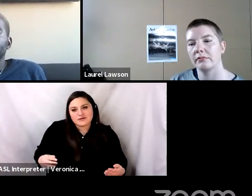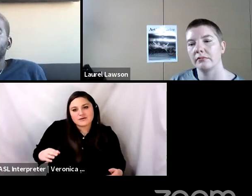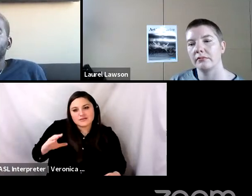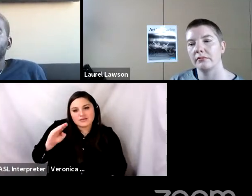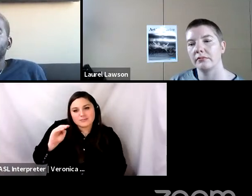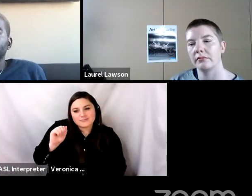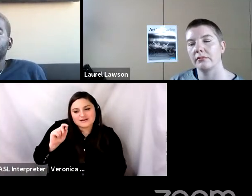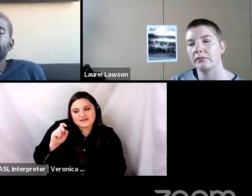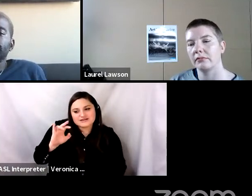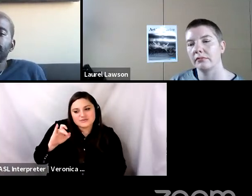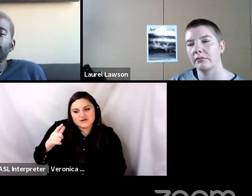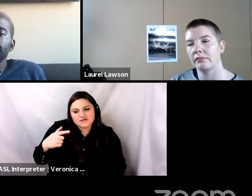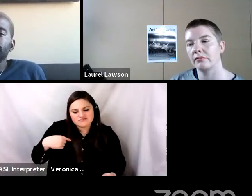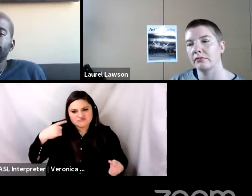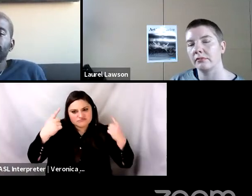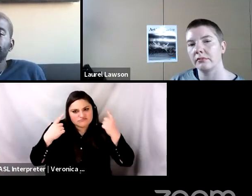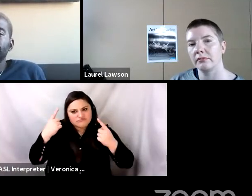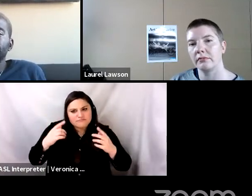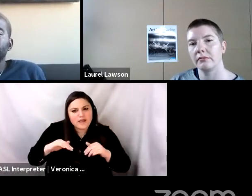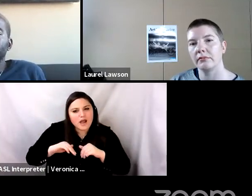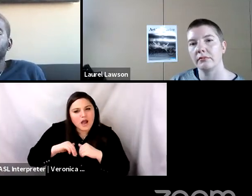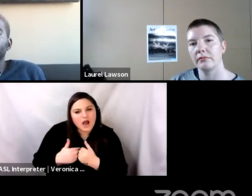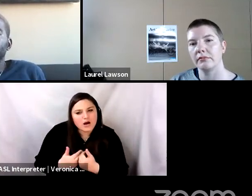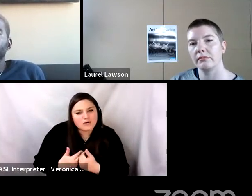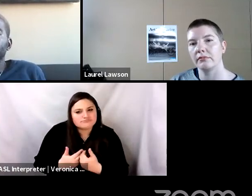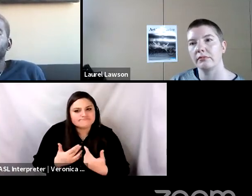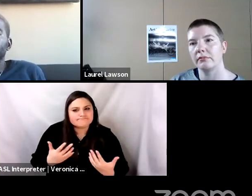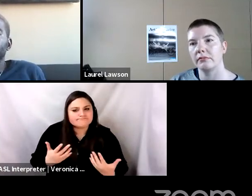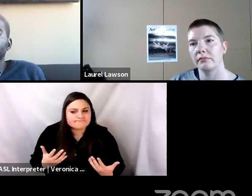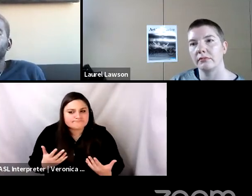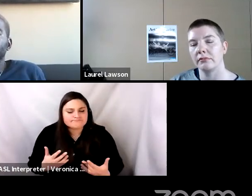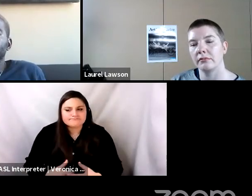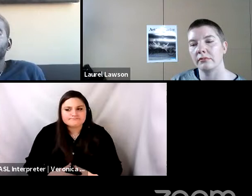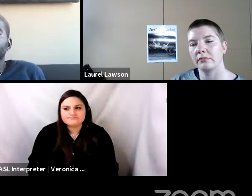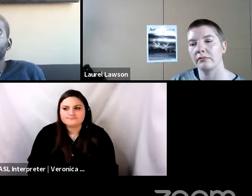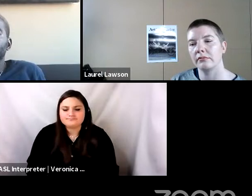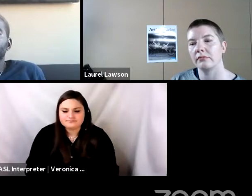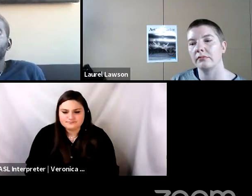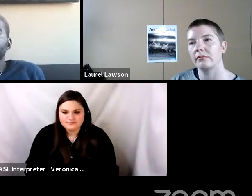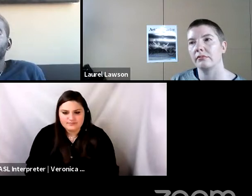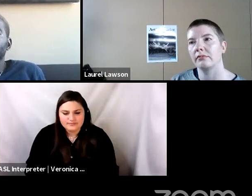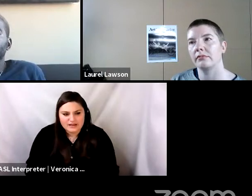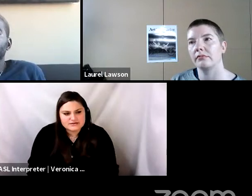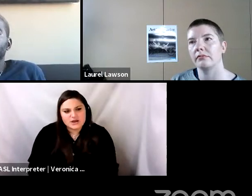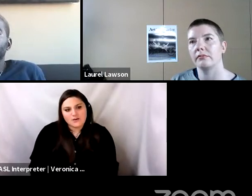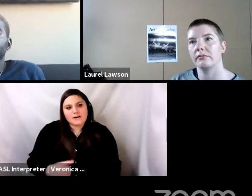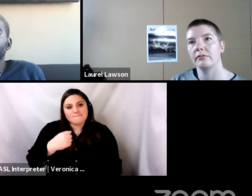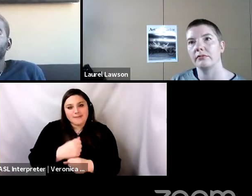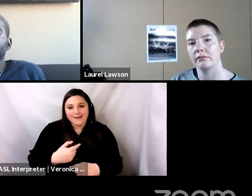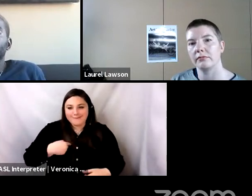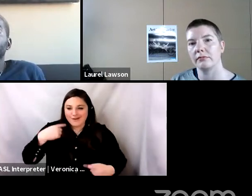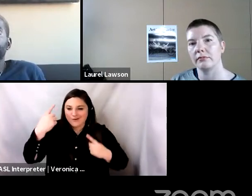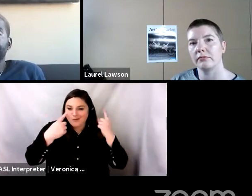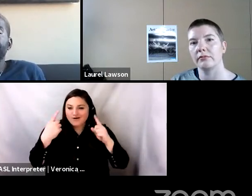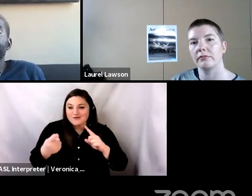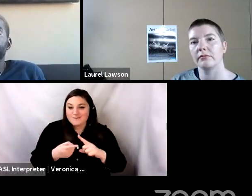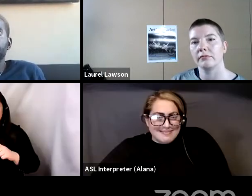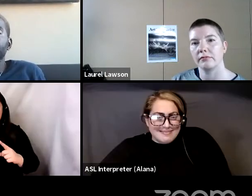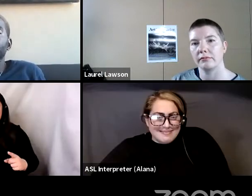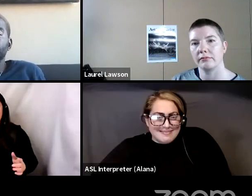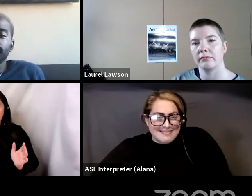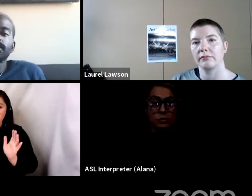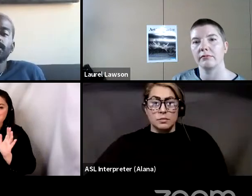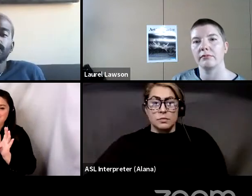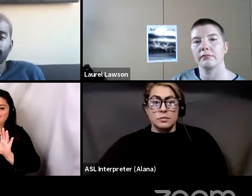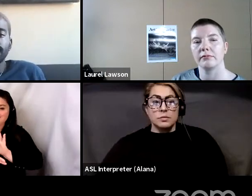through, yeah, like what are the ways that the medicalized body can be reclaimed